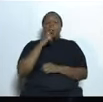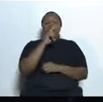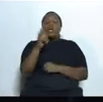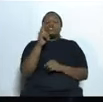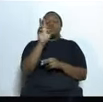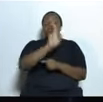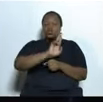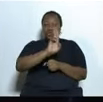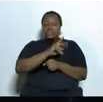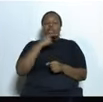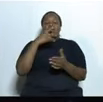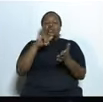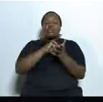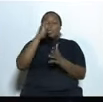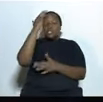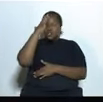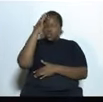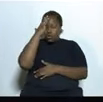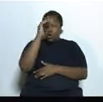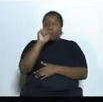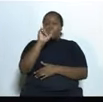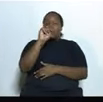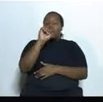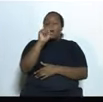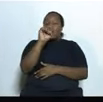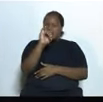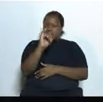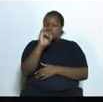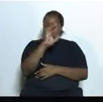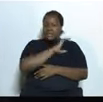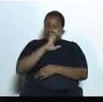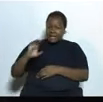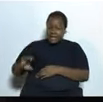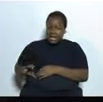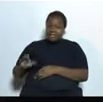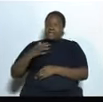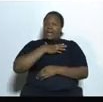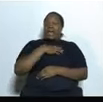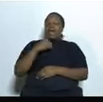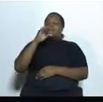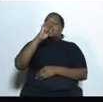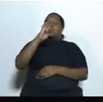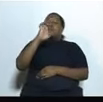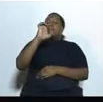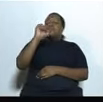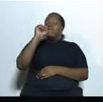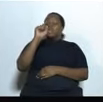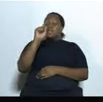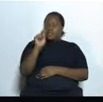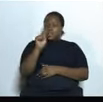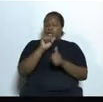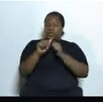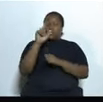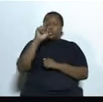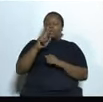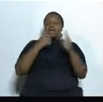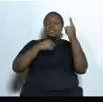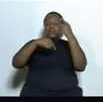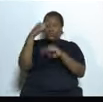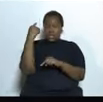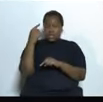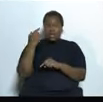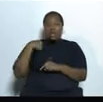identify the Antichrist, the beast power, and the greatest cult that ever came. We are going to help you